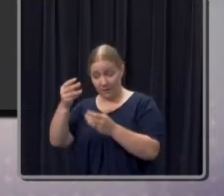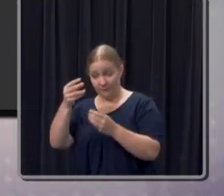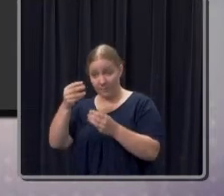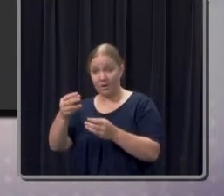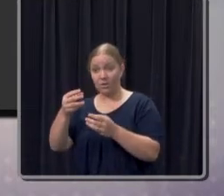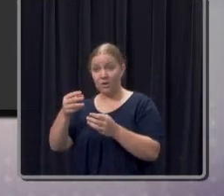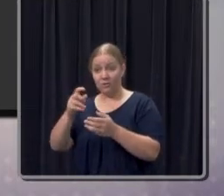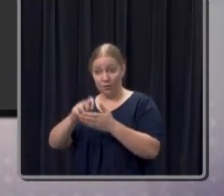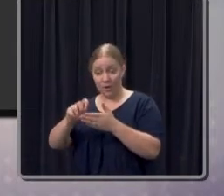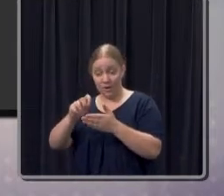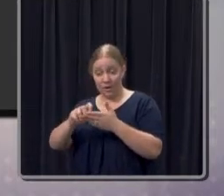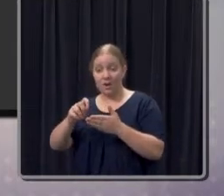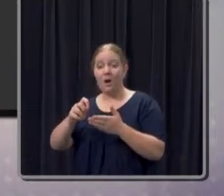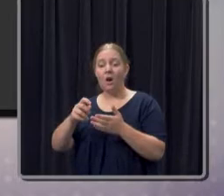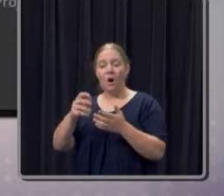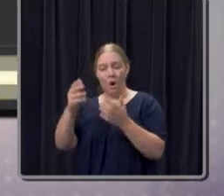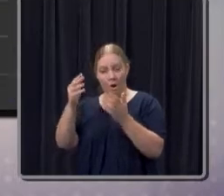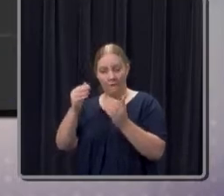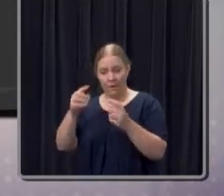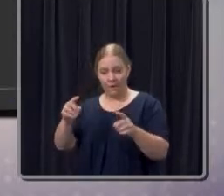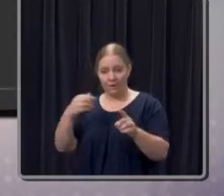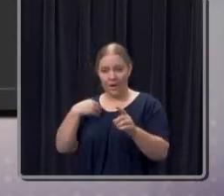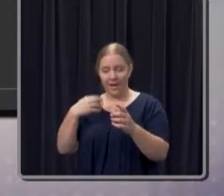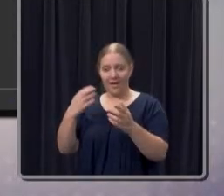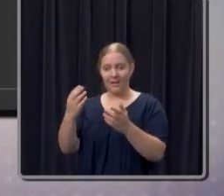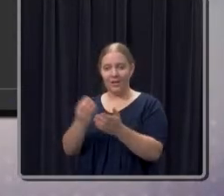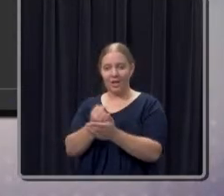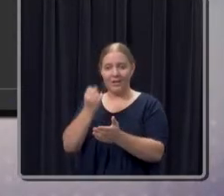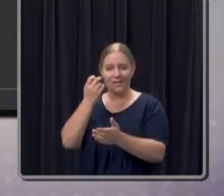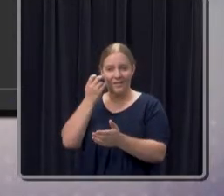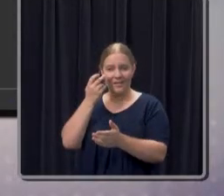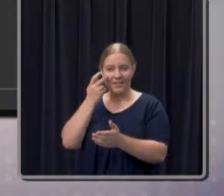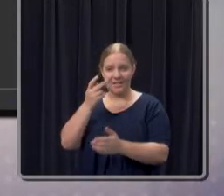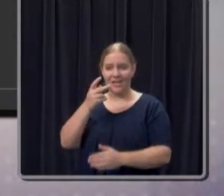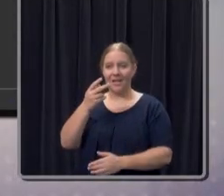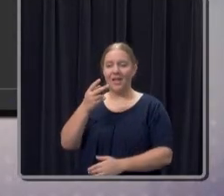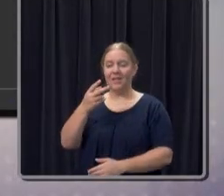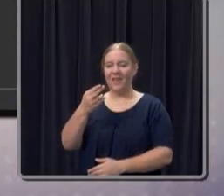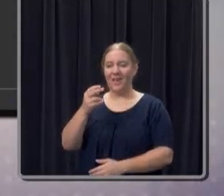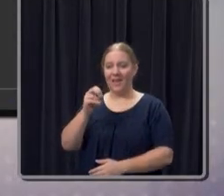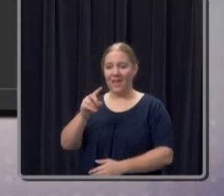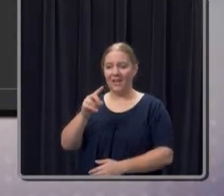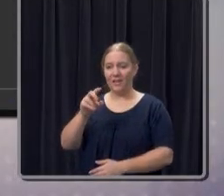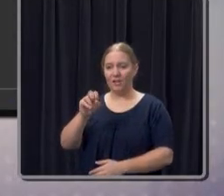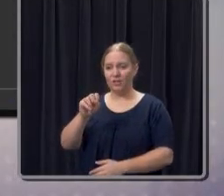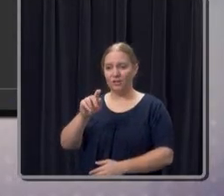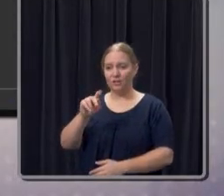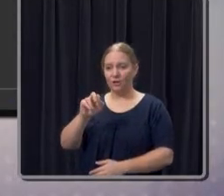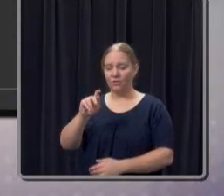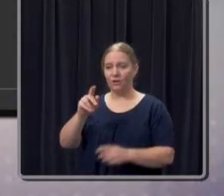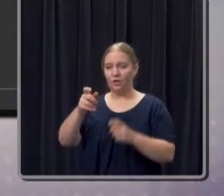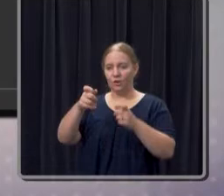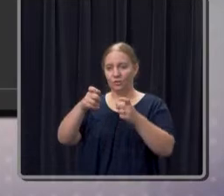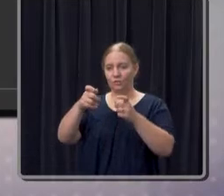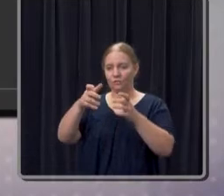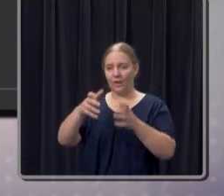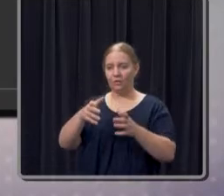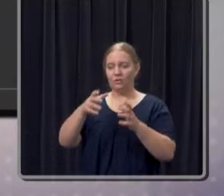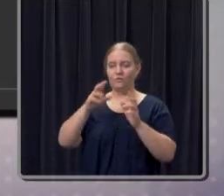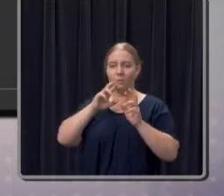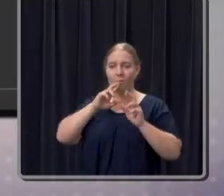written. Hopefully you've all had a chance to check out the Head Start Director's Report and the update on bond